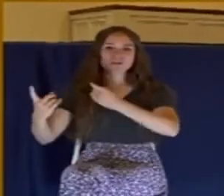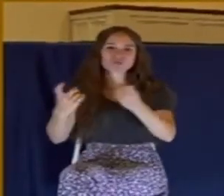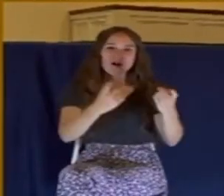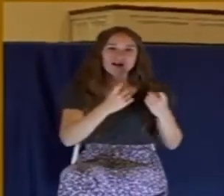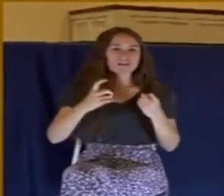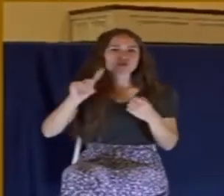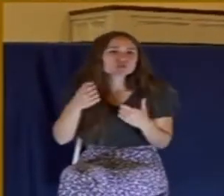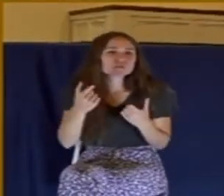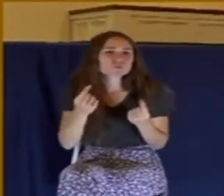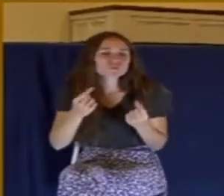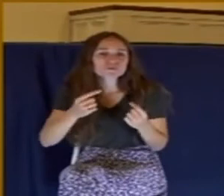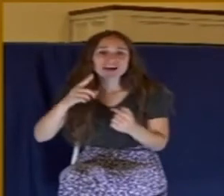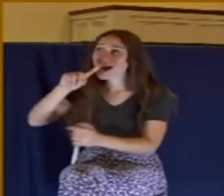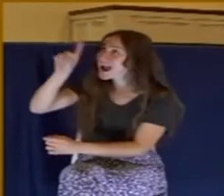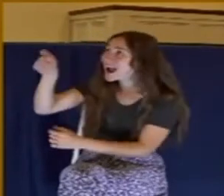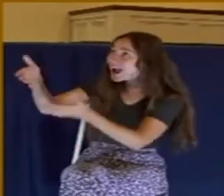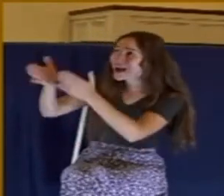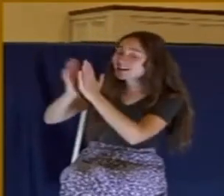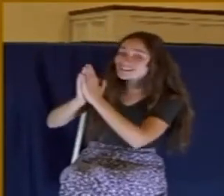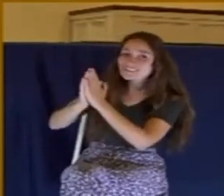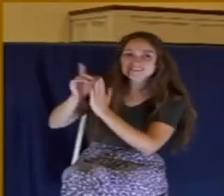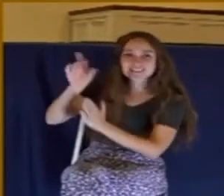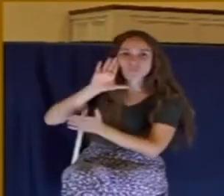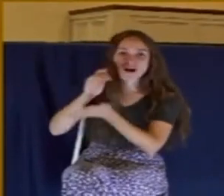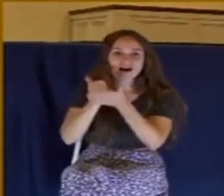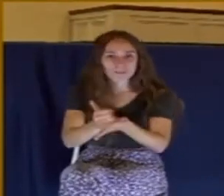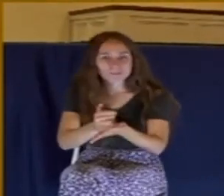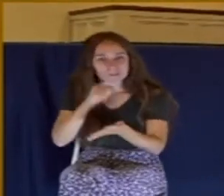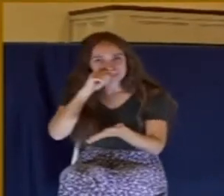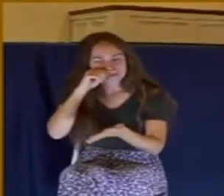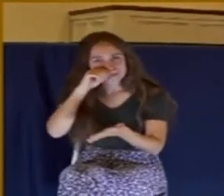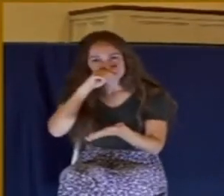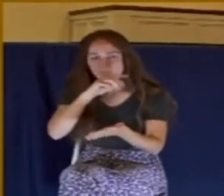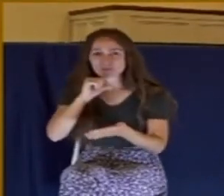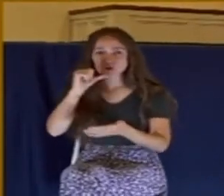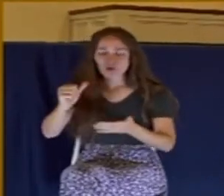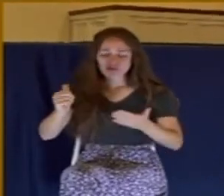him. He'll help you. Don't wallow in the sorrow.